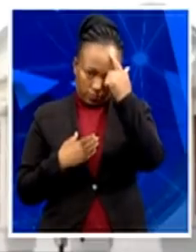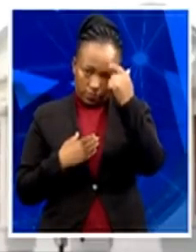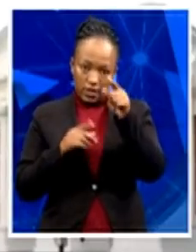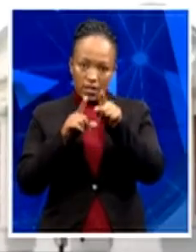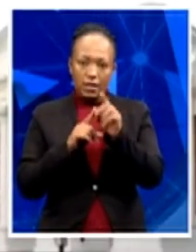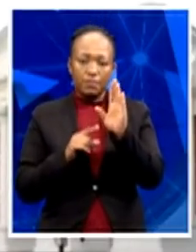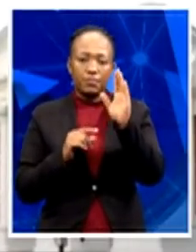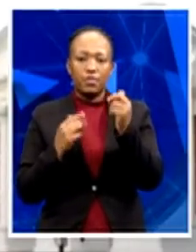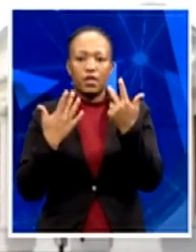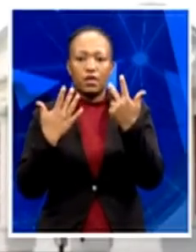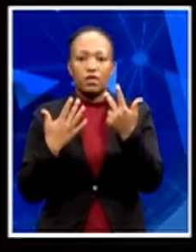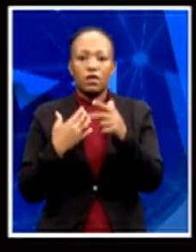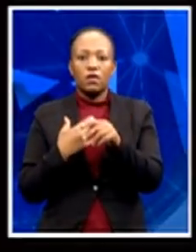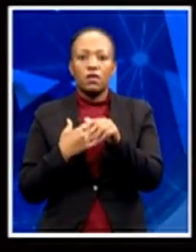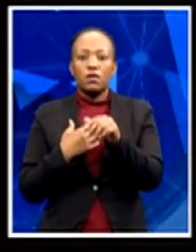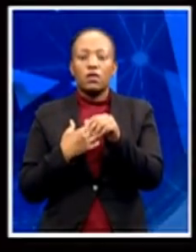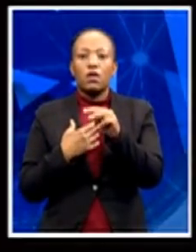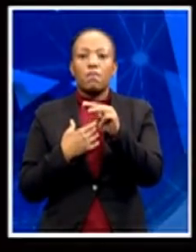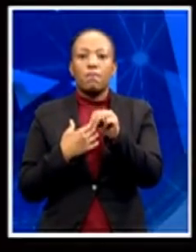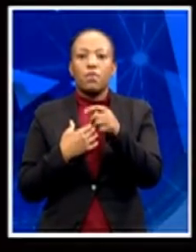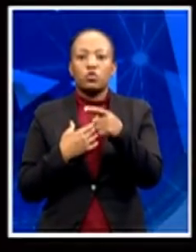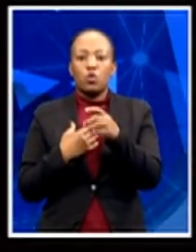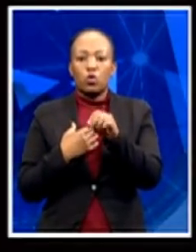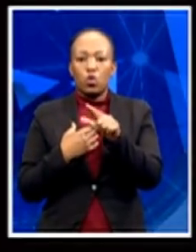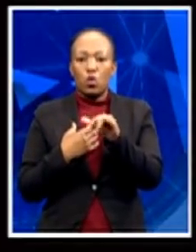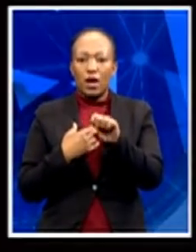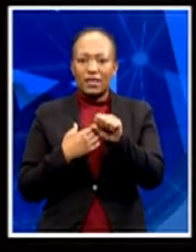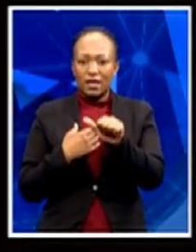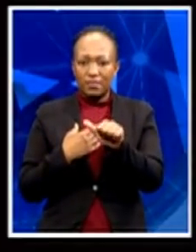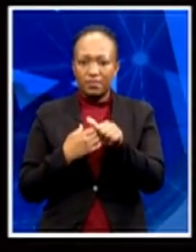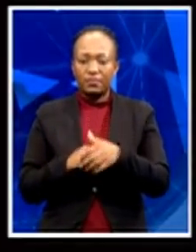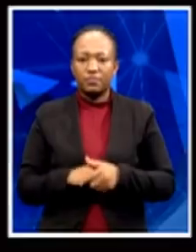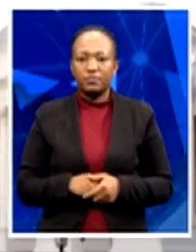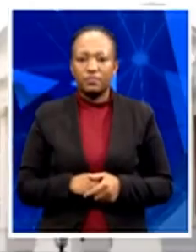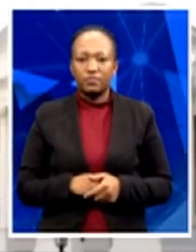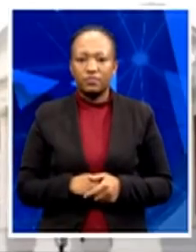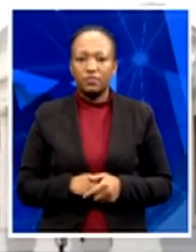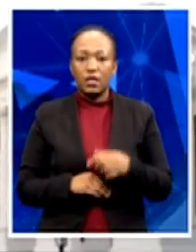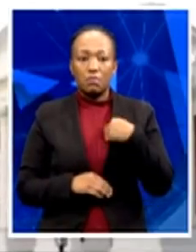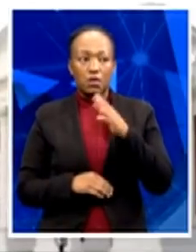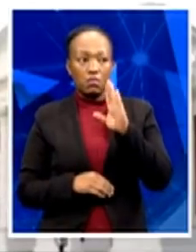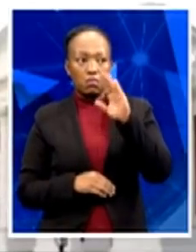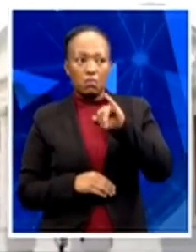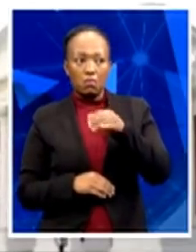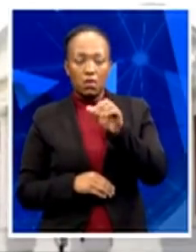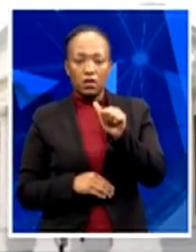Sokacha. Honorable Jacobs, number 9. Number 9, Honorable Dr. Jacobs.